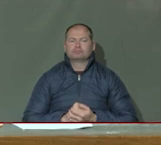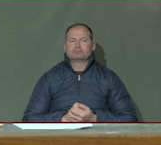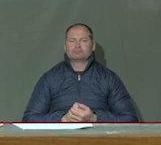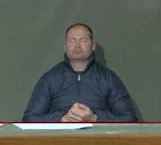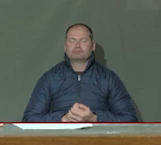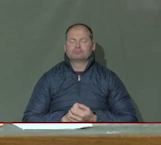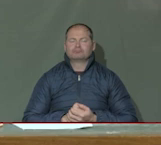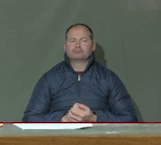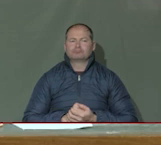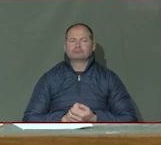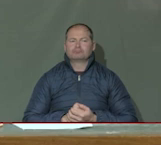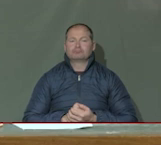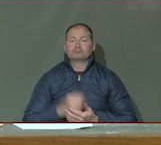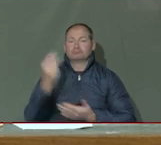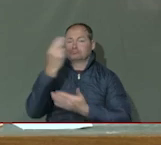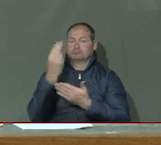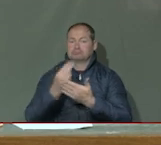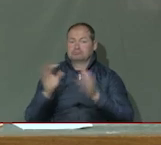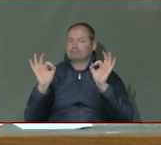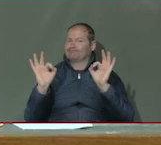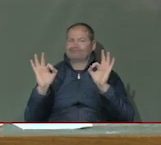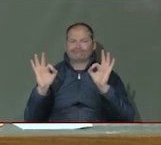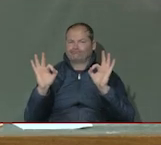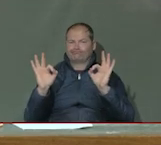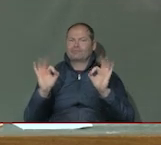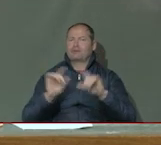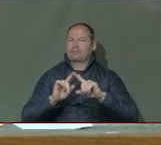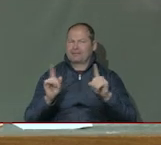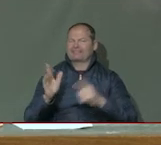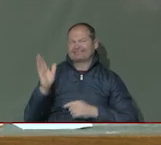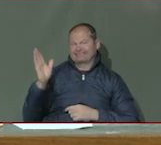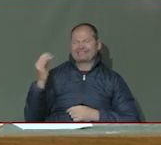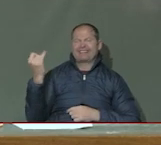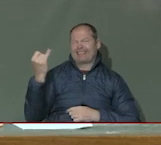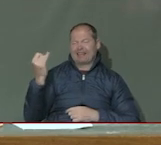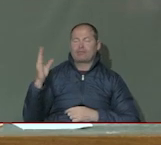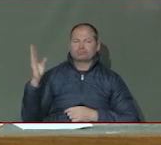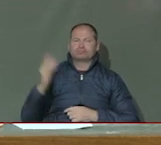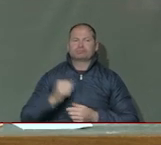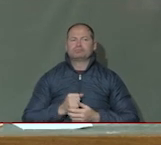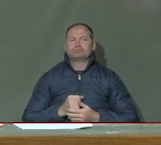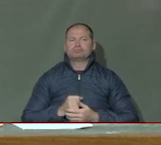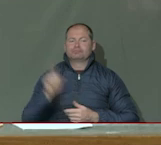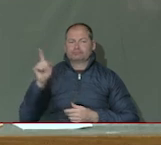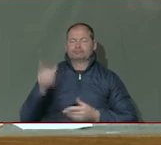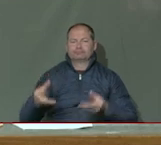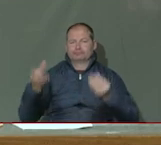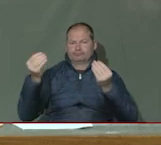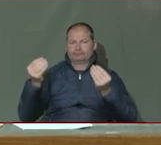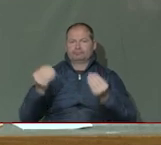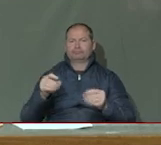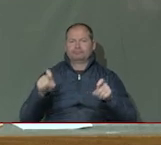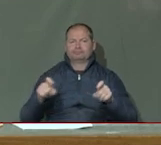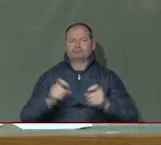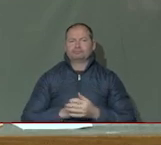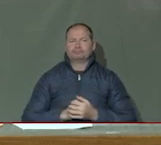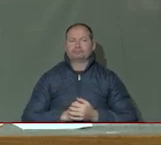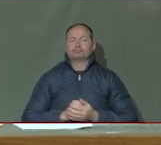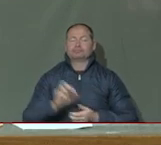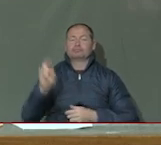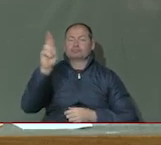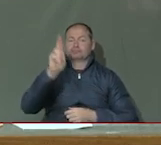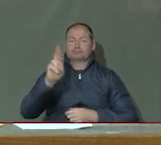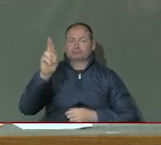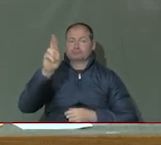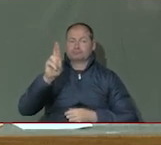Right. Not a very accurate drawing, but that is what we need to determine. The equation. We know the radius is